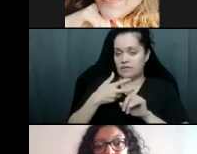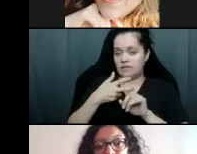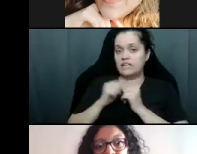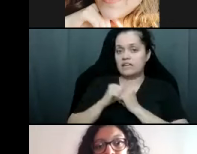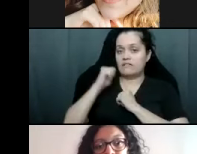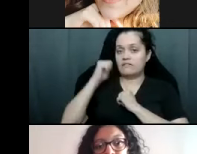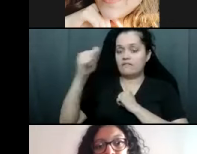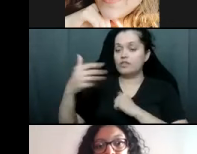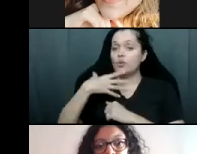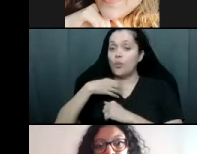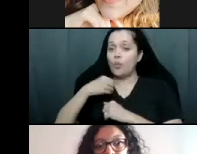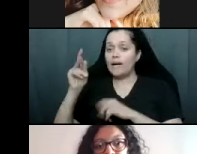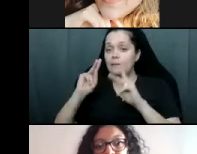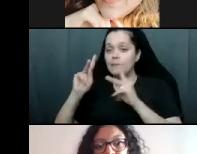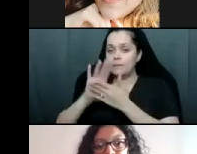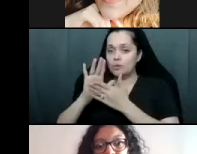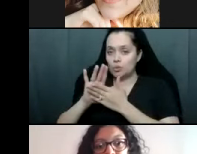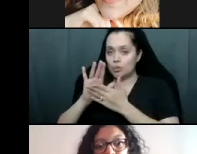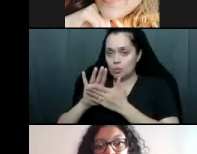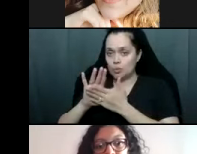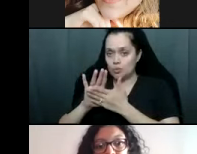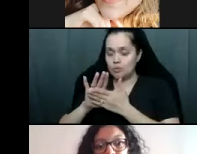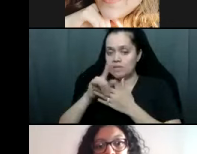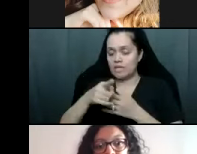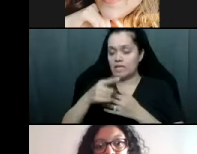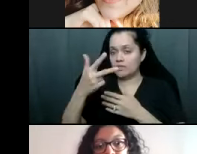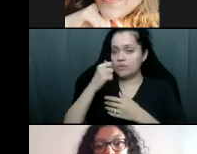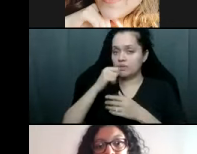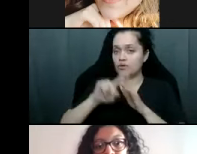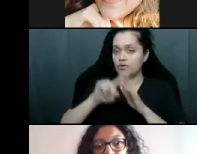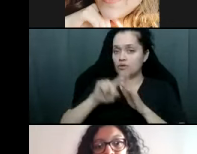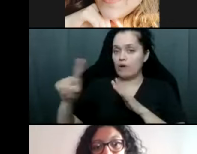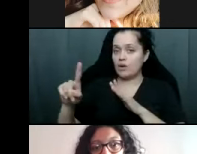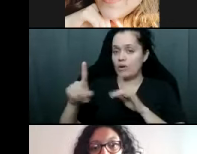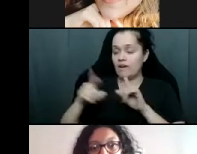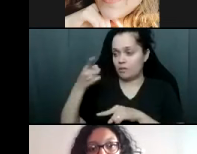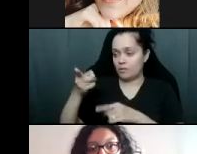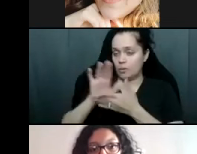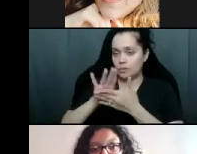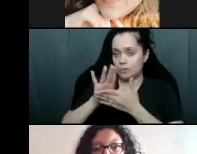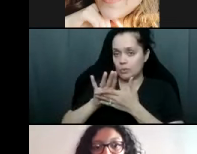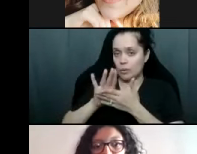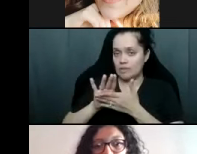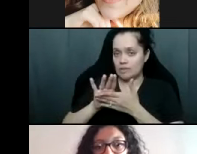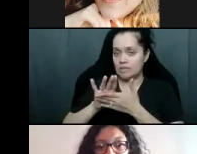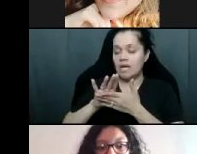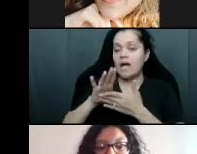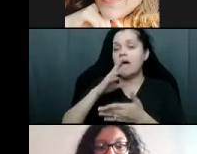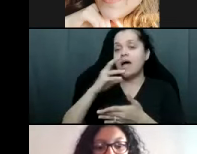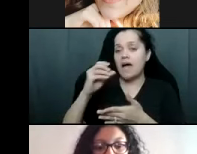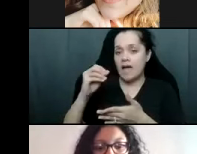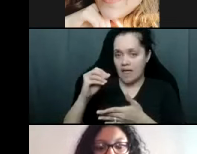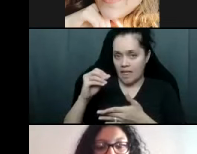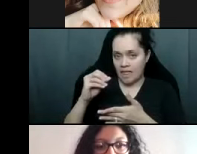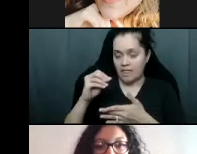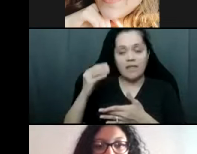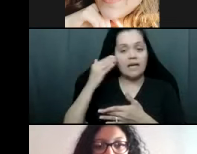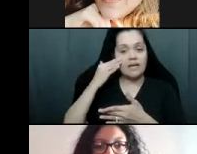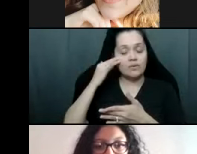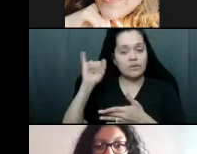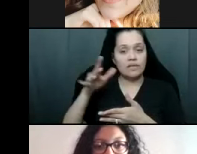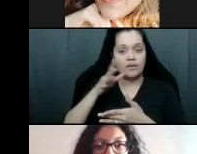white people's schools. And these 3 girls ran away from those schools. And they knew that their